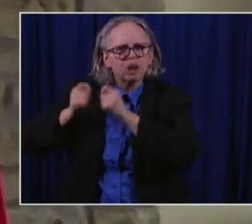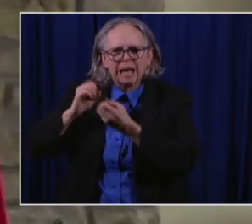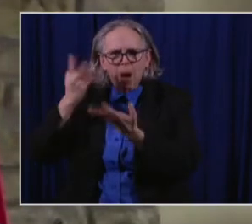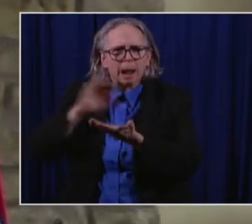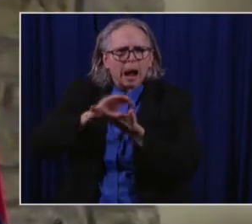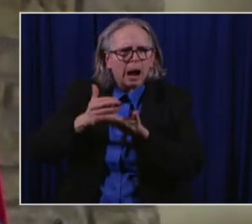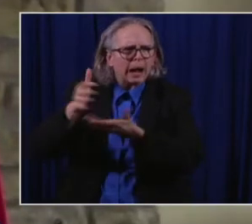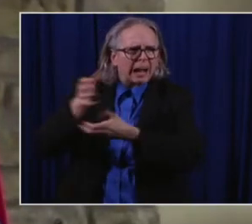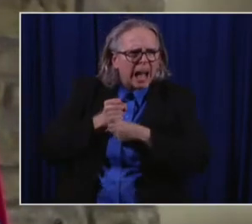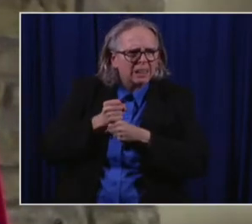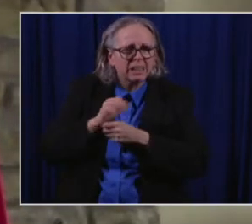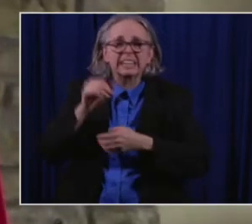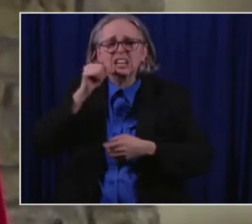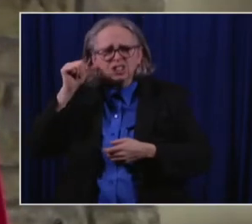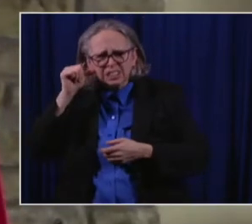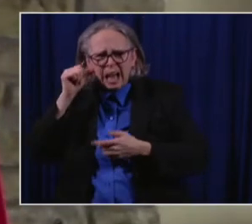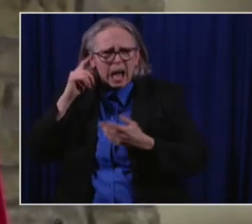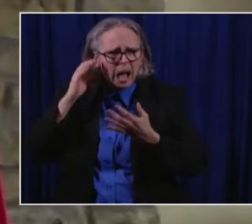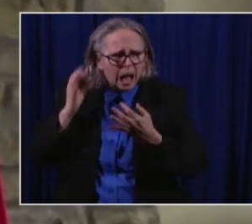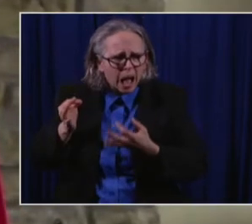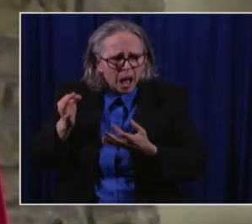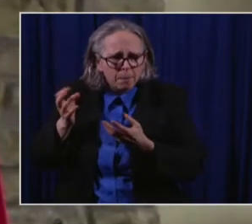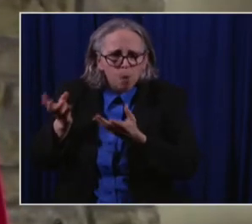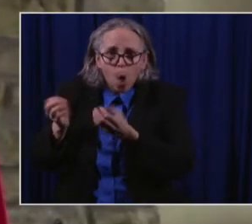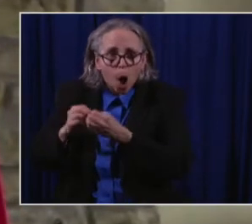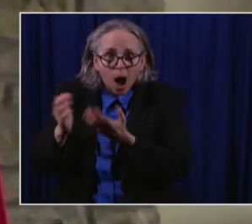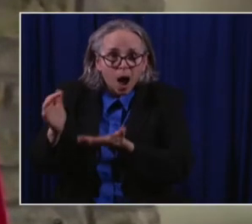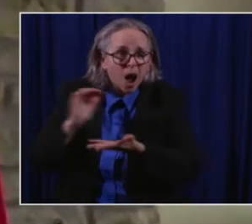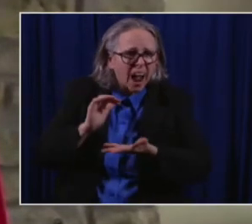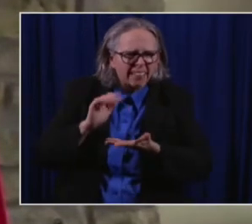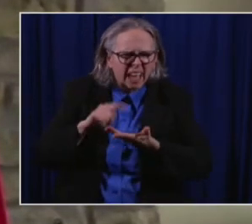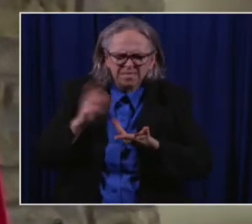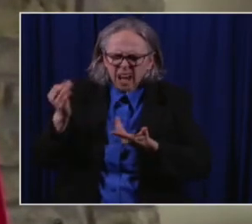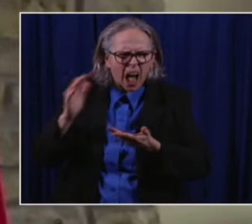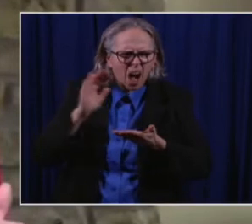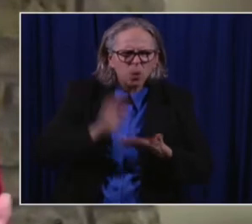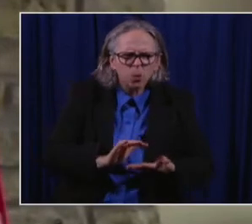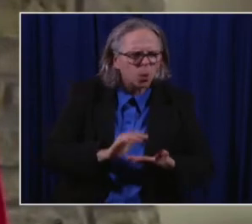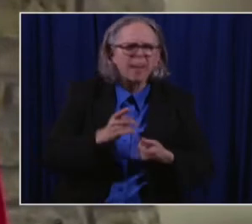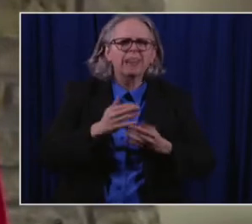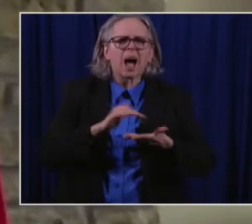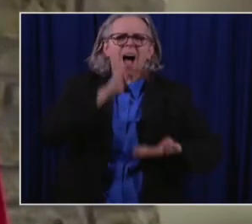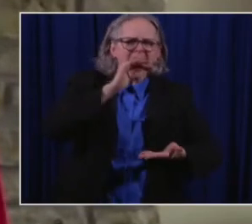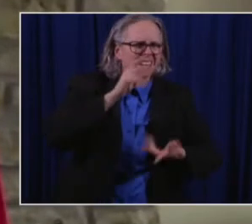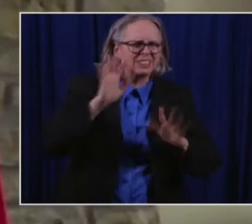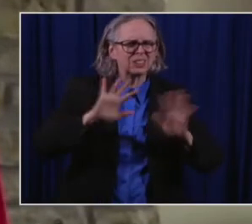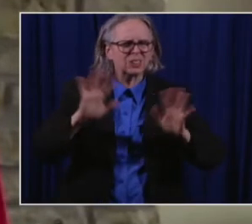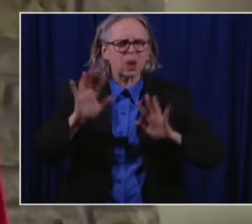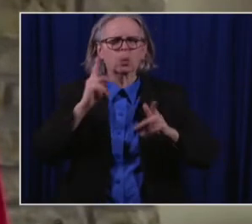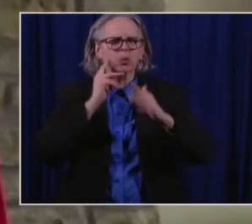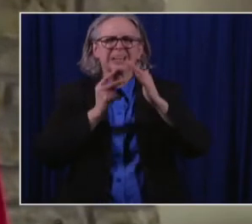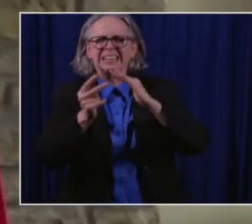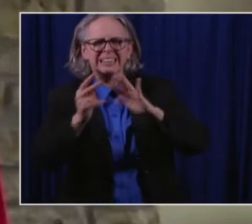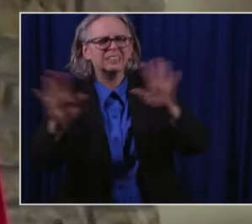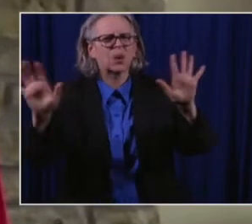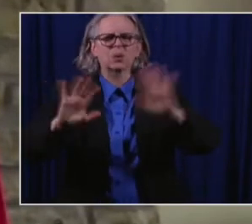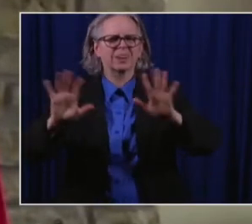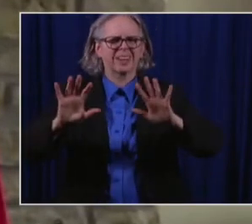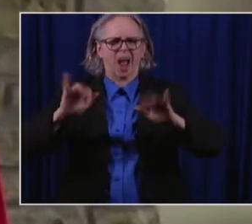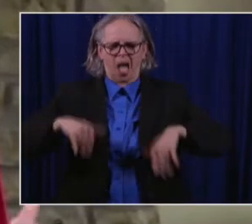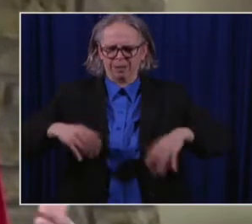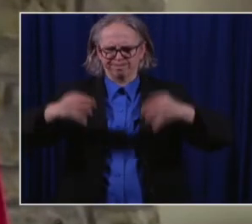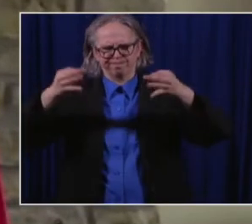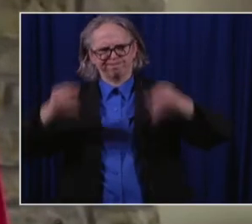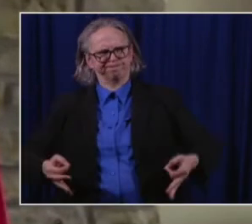day, we were getting more indication of what the numbers would be in the out weeks, what Pfizer would be in the